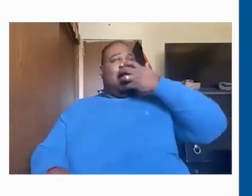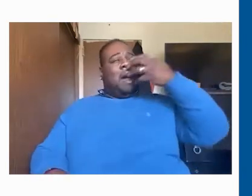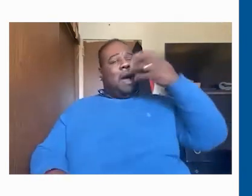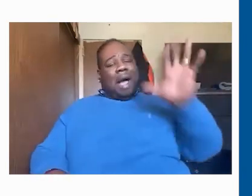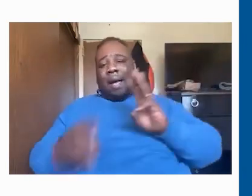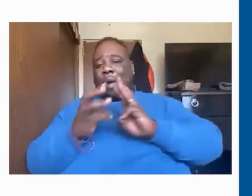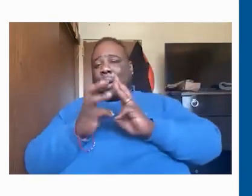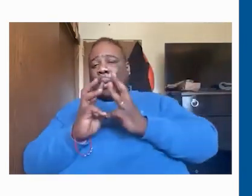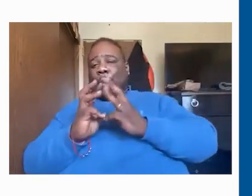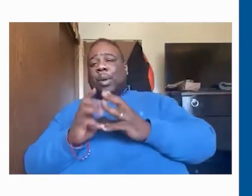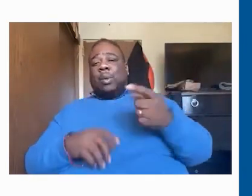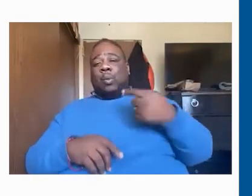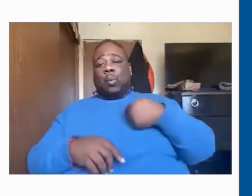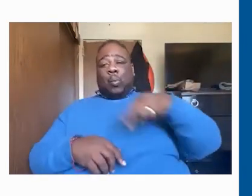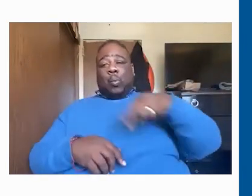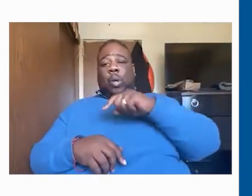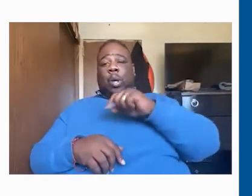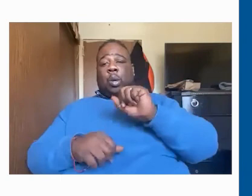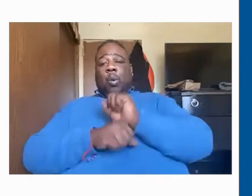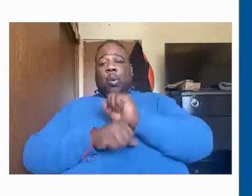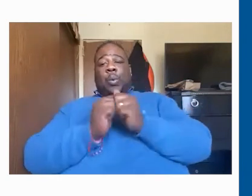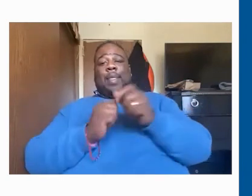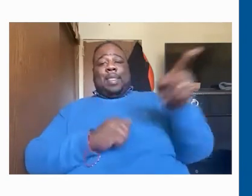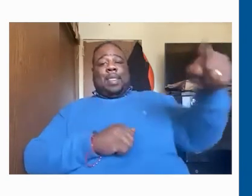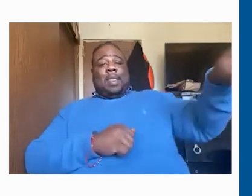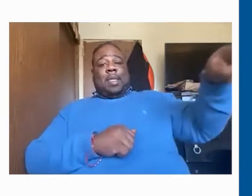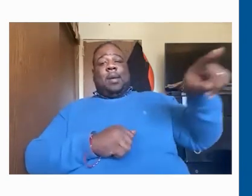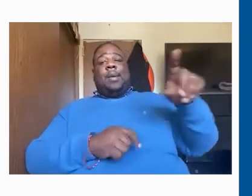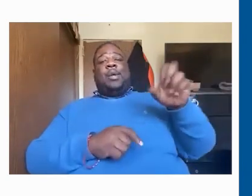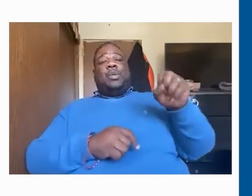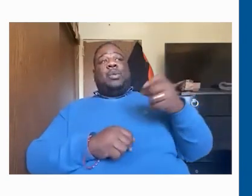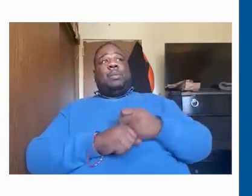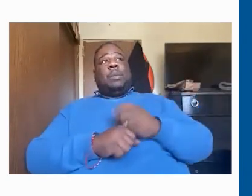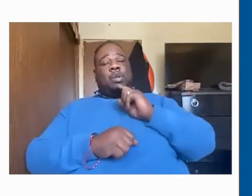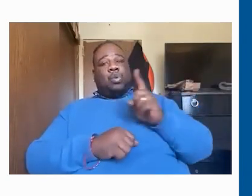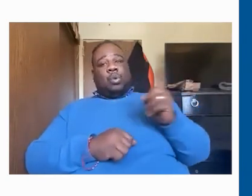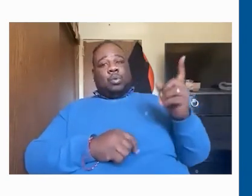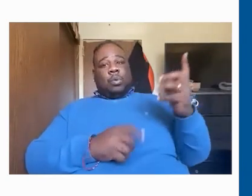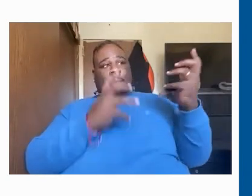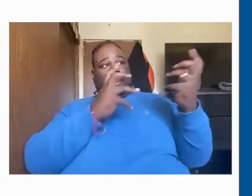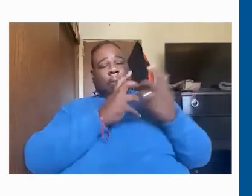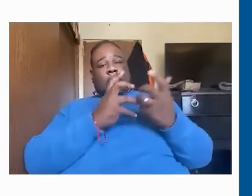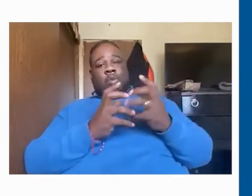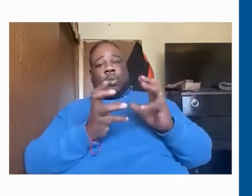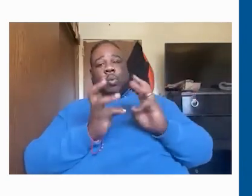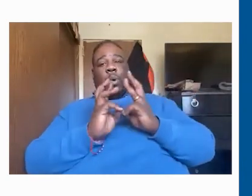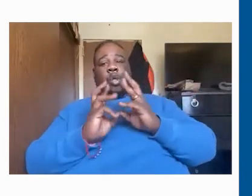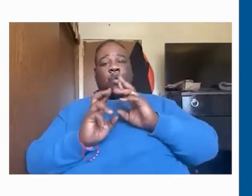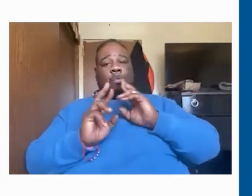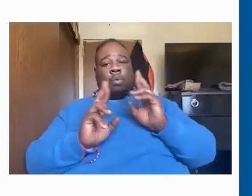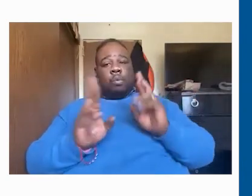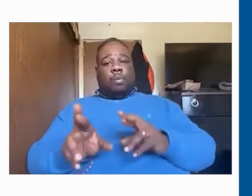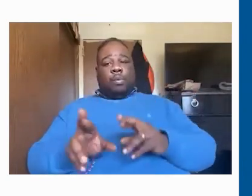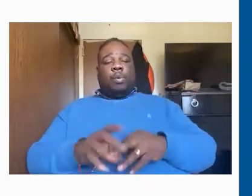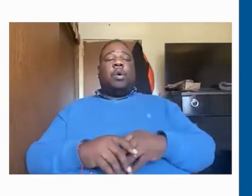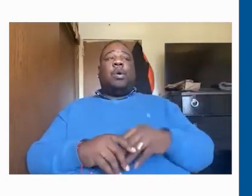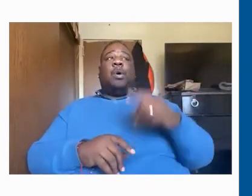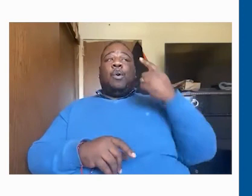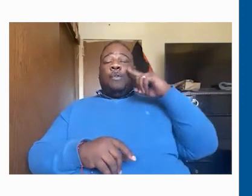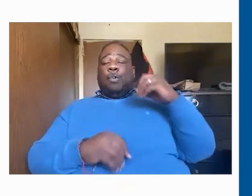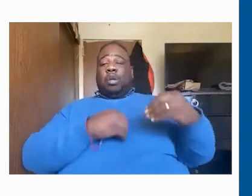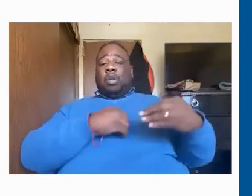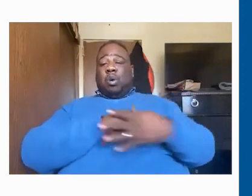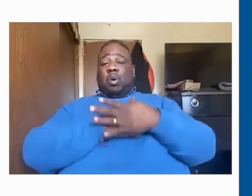with them. So they usually will provide the weather report for coastal storms. Like I mentioned before, June